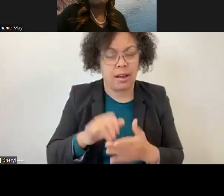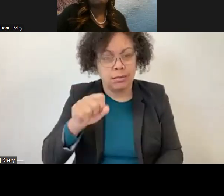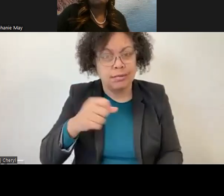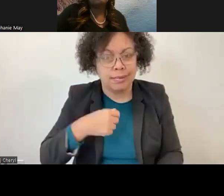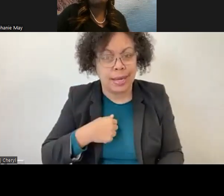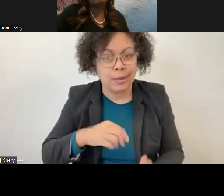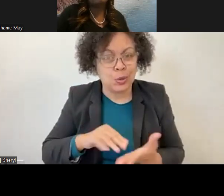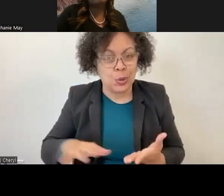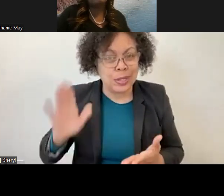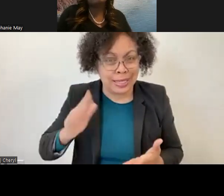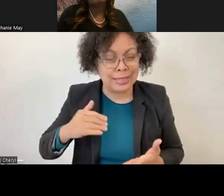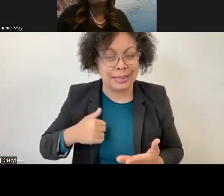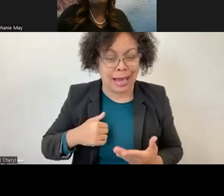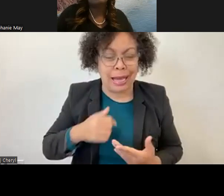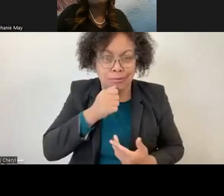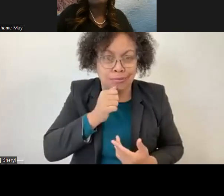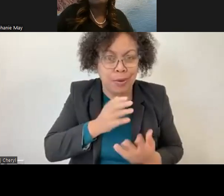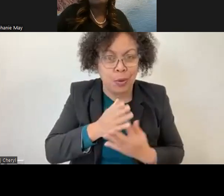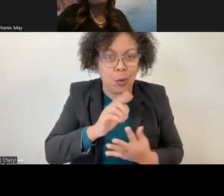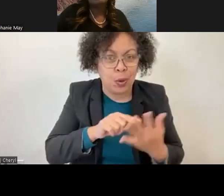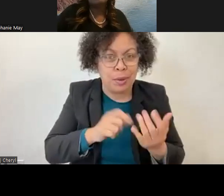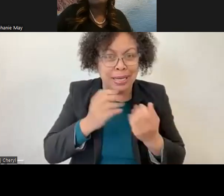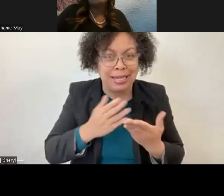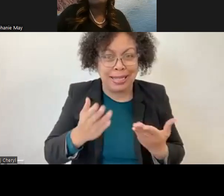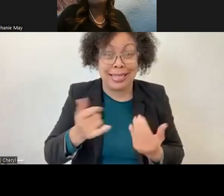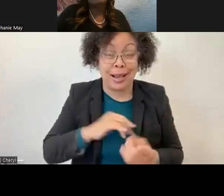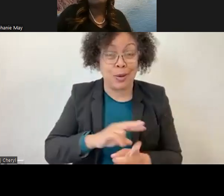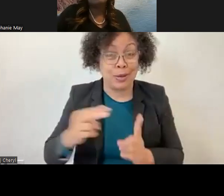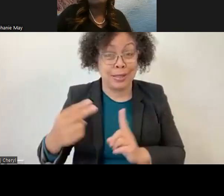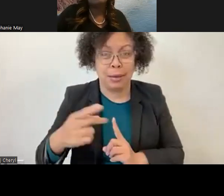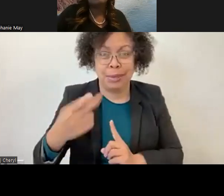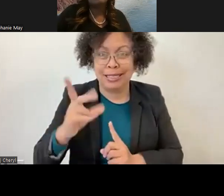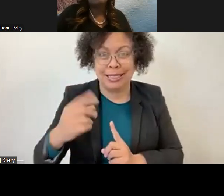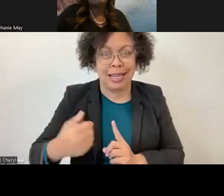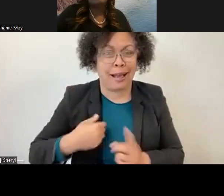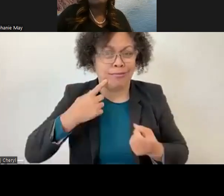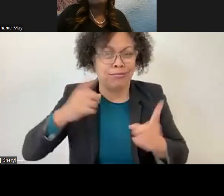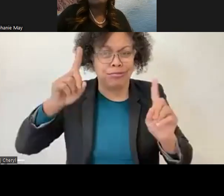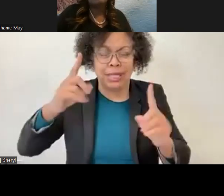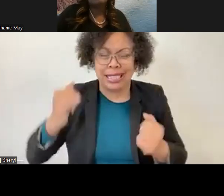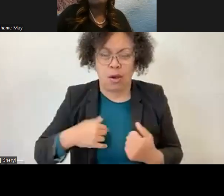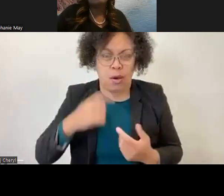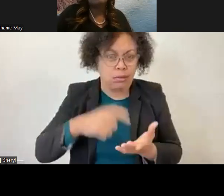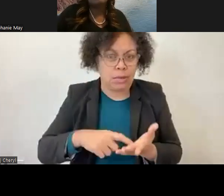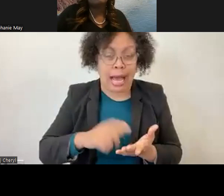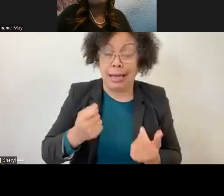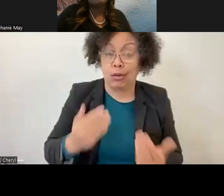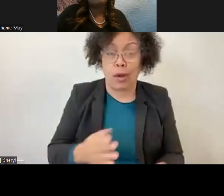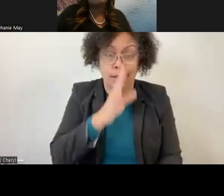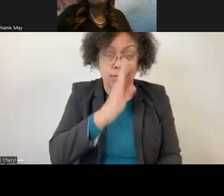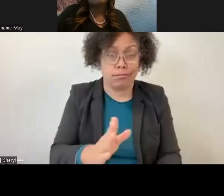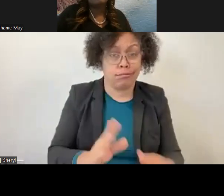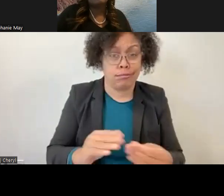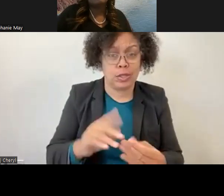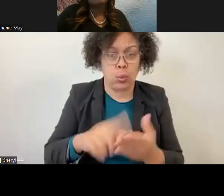student. And now that I have tenure, I can sit on the other side and say what I think. And the more of us that are around to do that, the